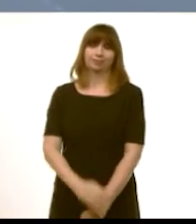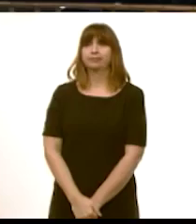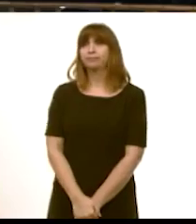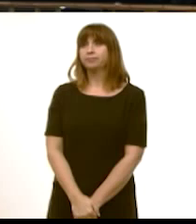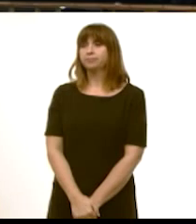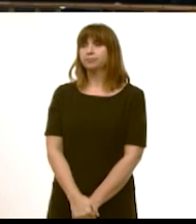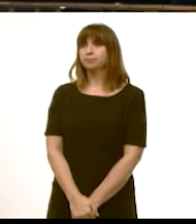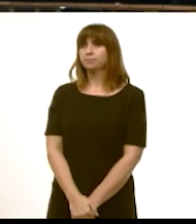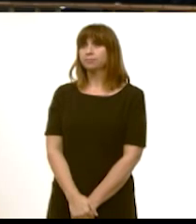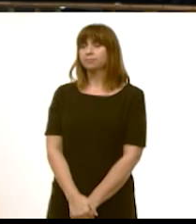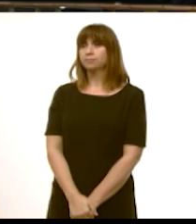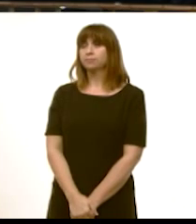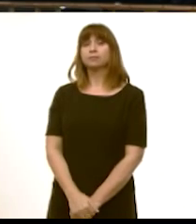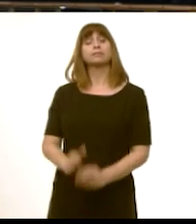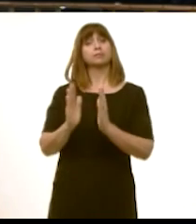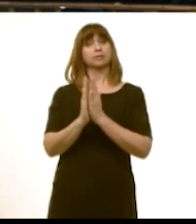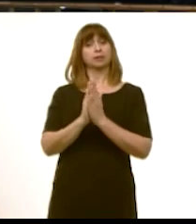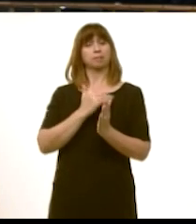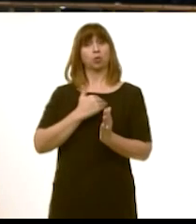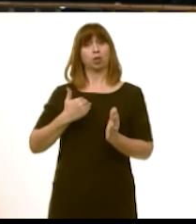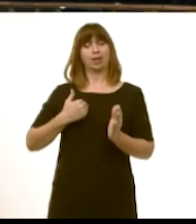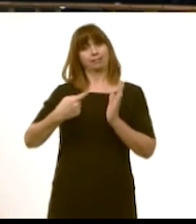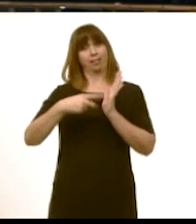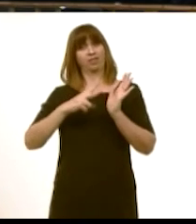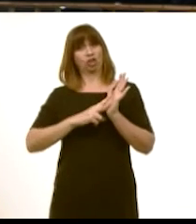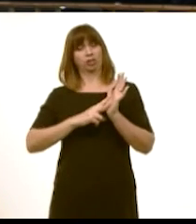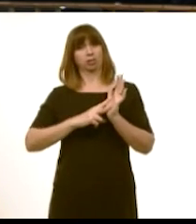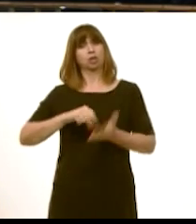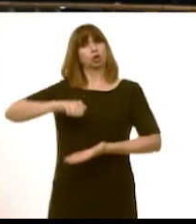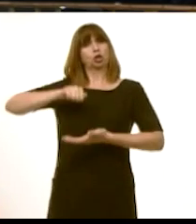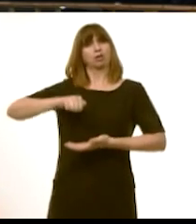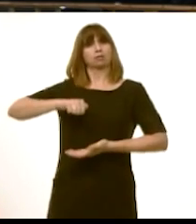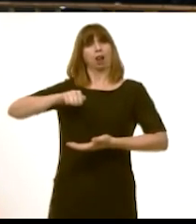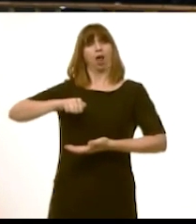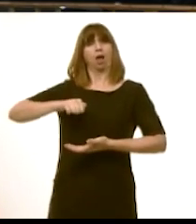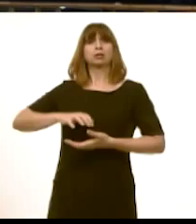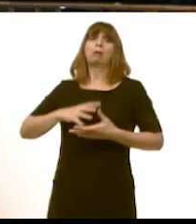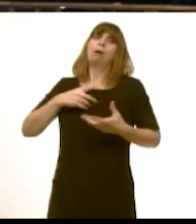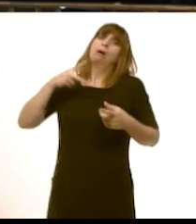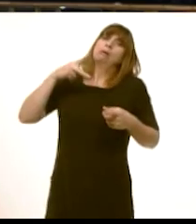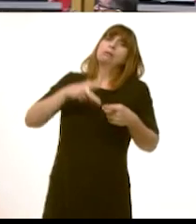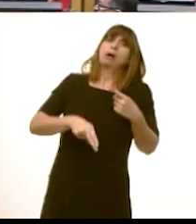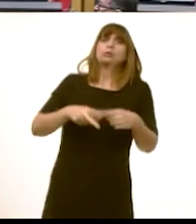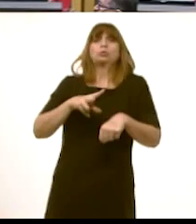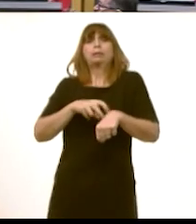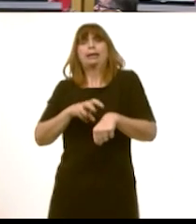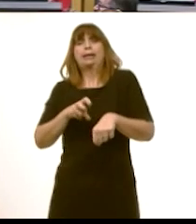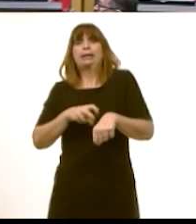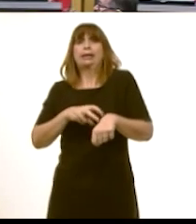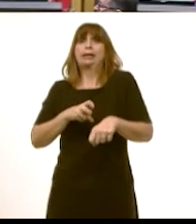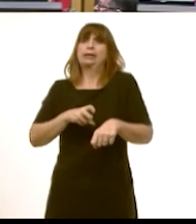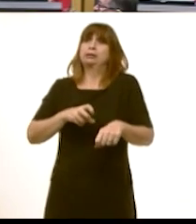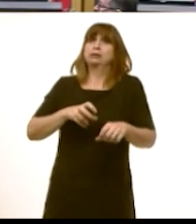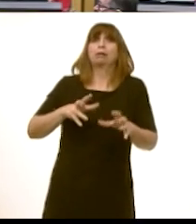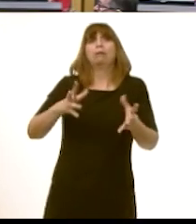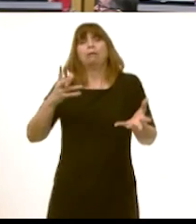Deputy Llywydd. On Sunday morning, on a TV interview, the Chancellor refused to rule out cuts to frontline policing in